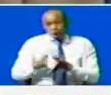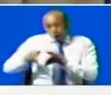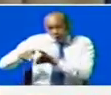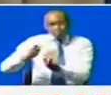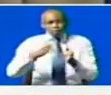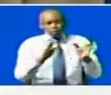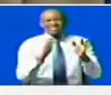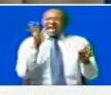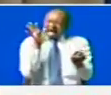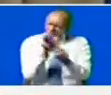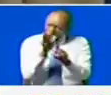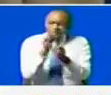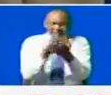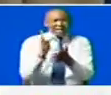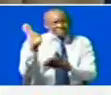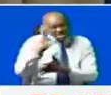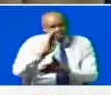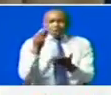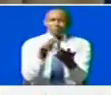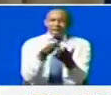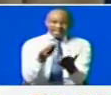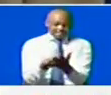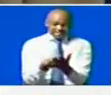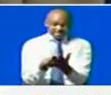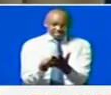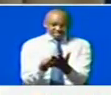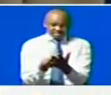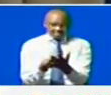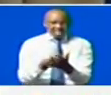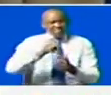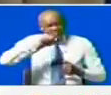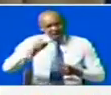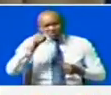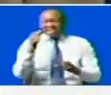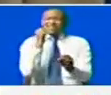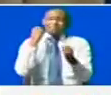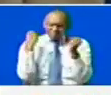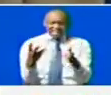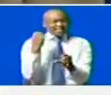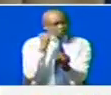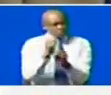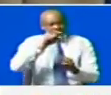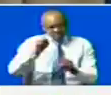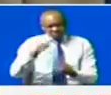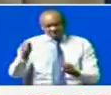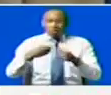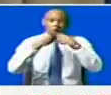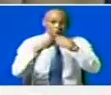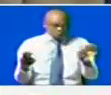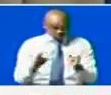Opportunities worth billions of shillings and thousands of jobs have been